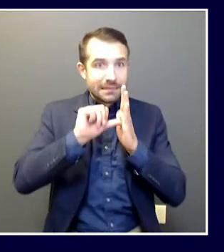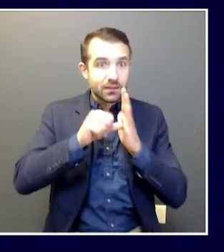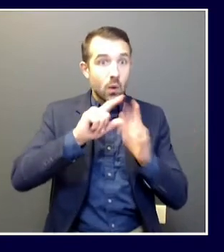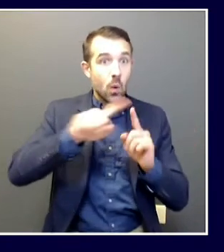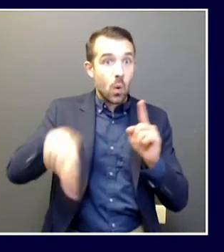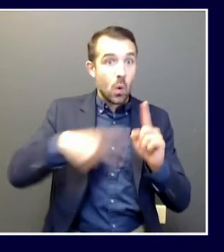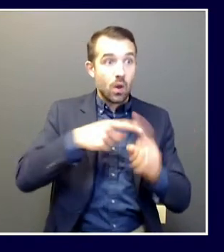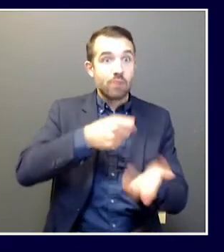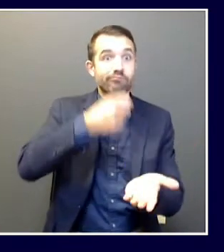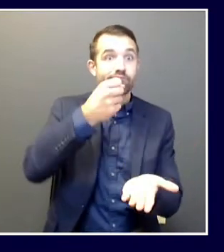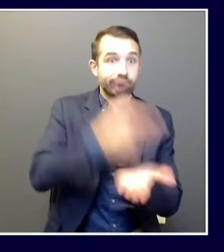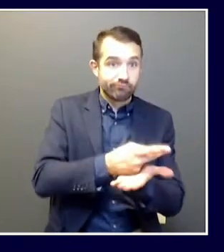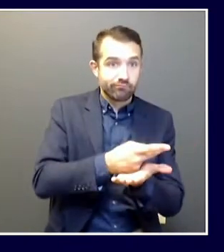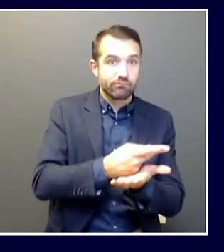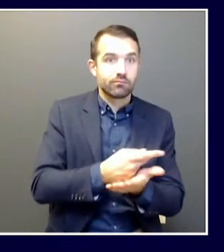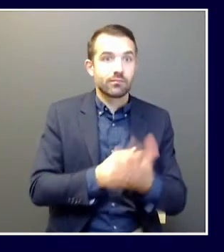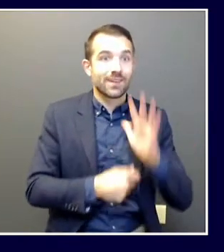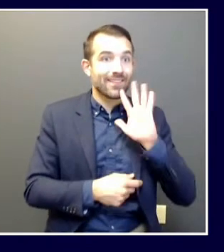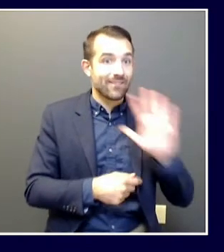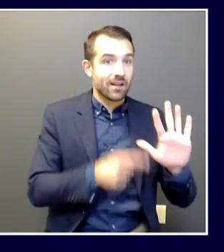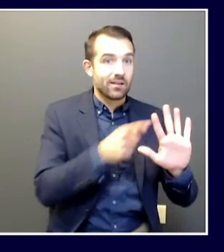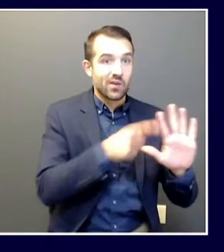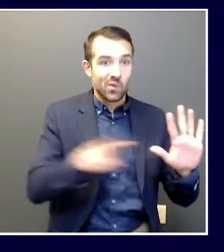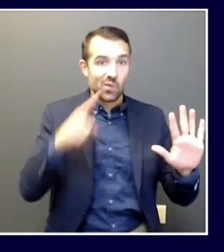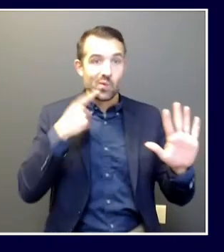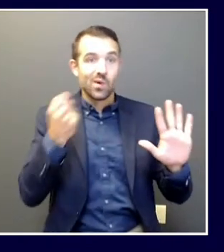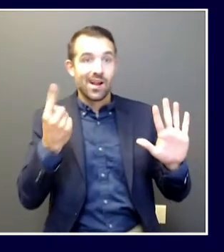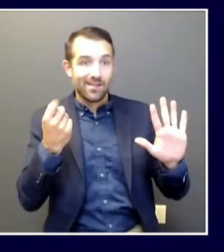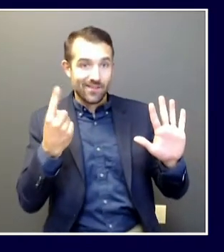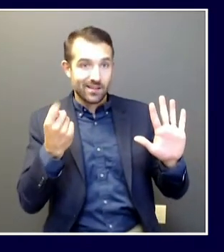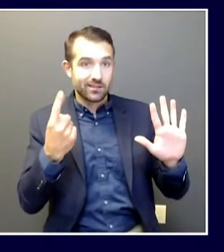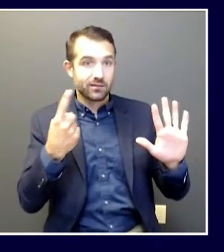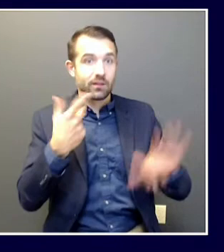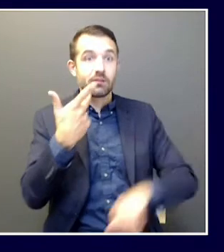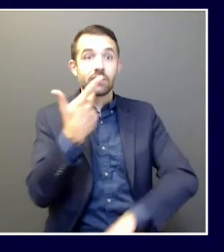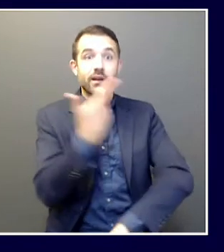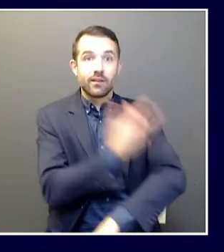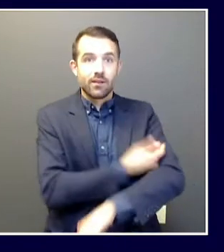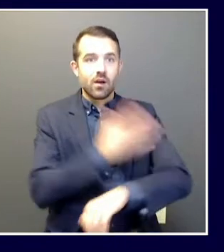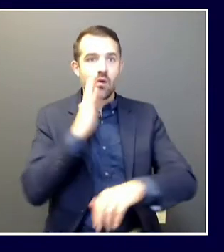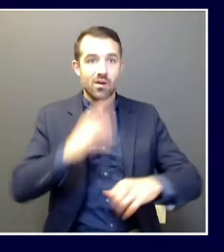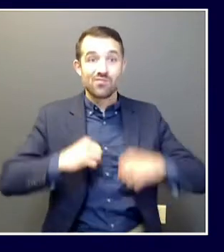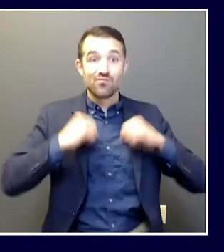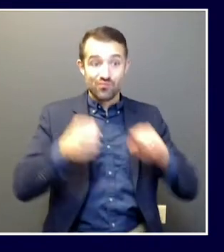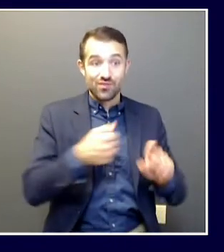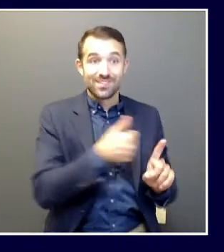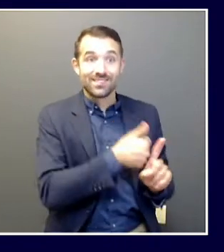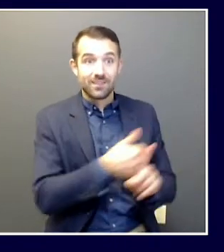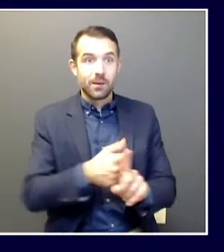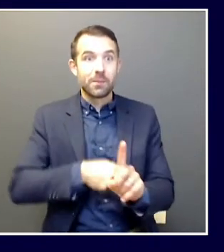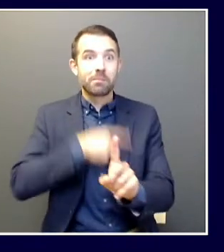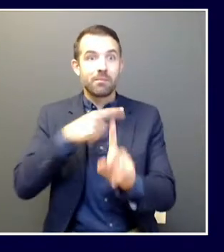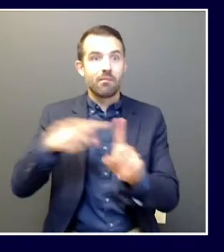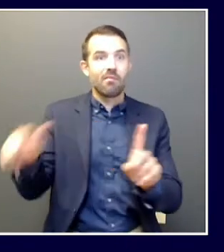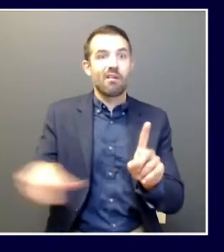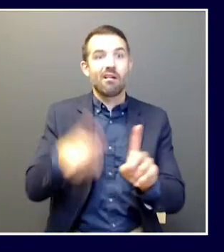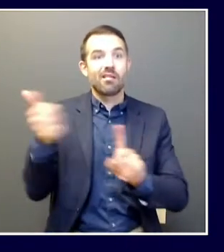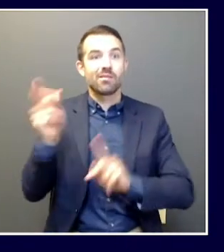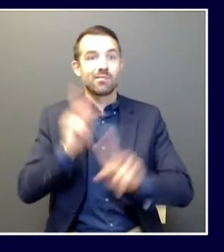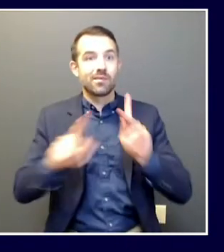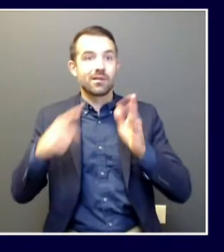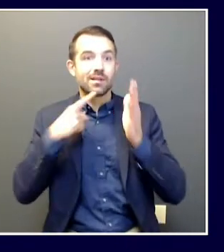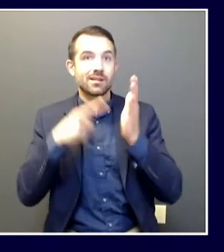some scenarios where we can pretty clearly see where it would. A 6-year-old who wants to visit her grandmother. If that